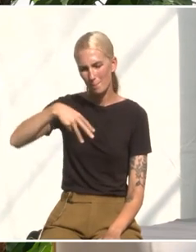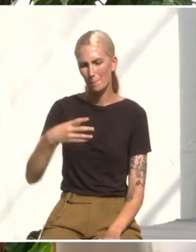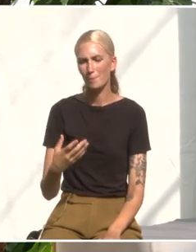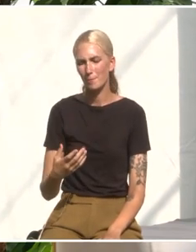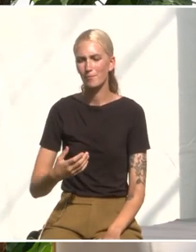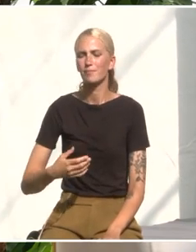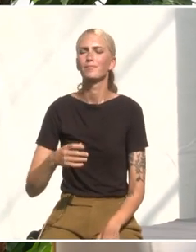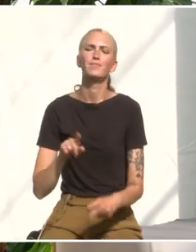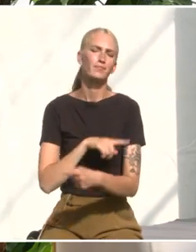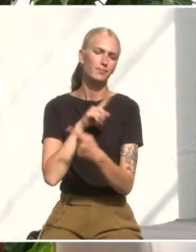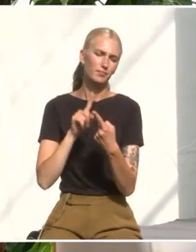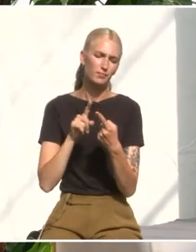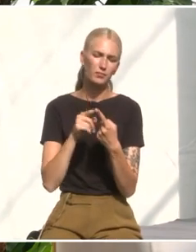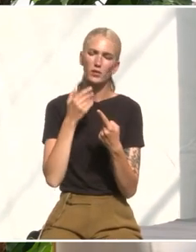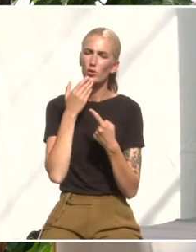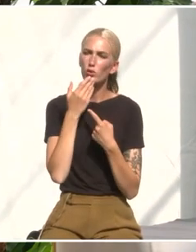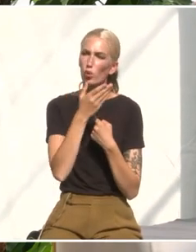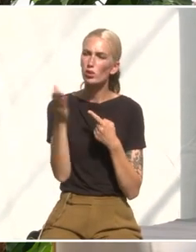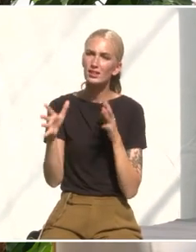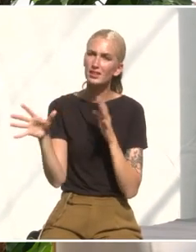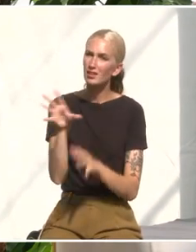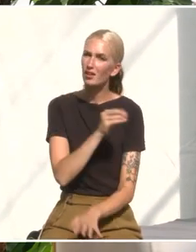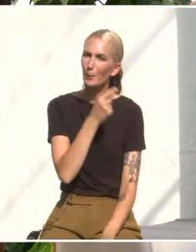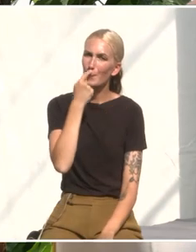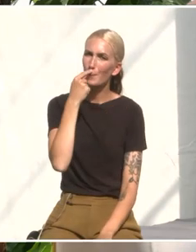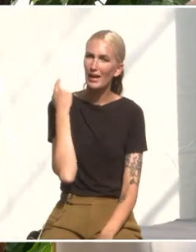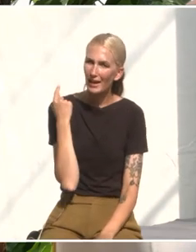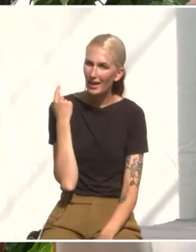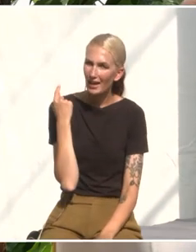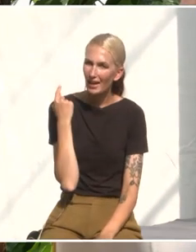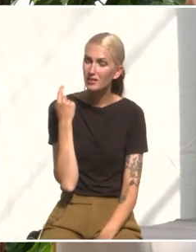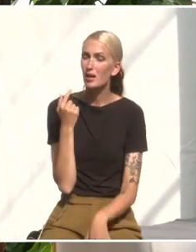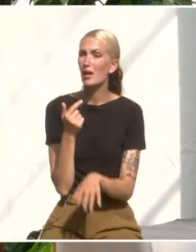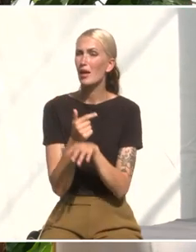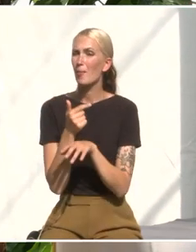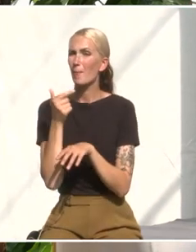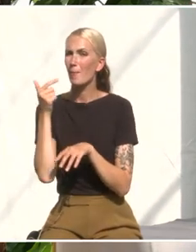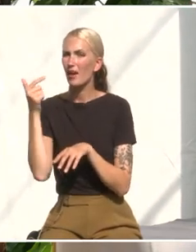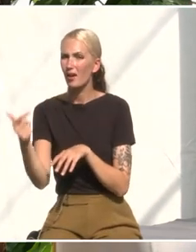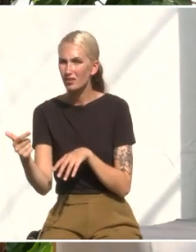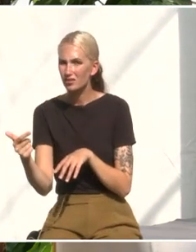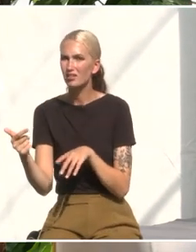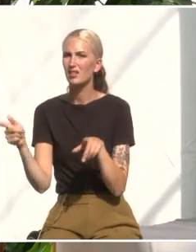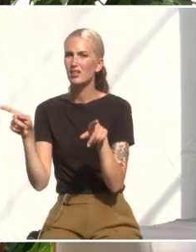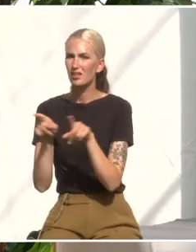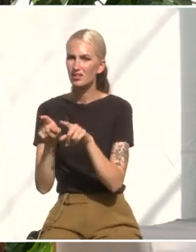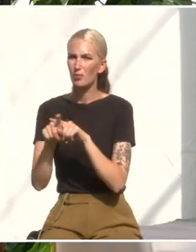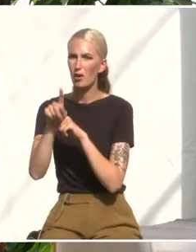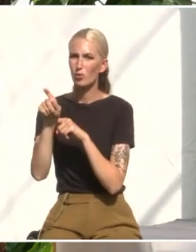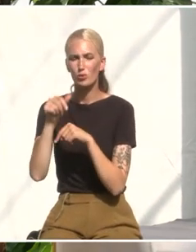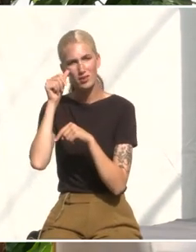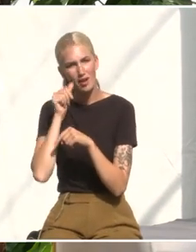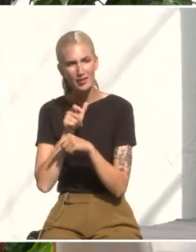So first I would like to ask only men, but then the same question which we're asking could also be answered by